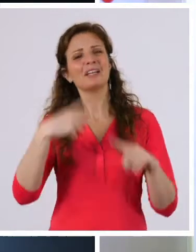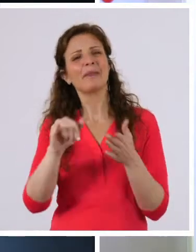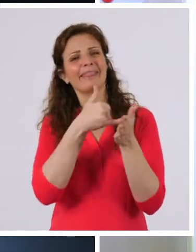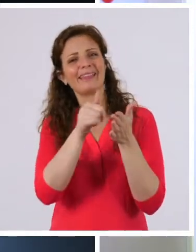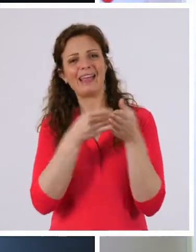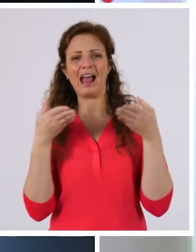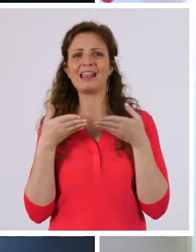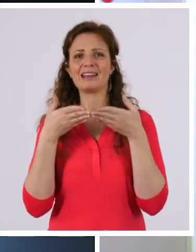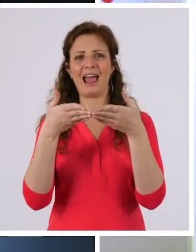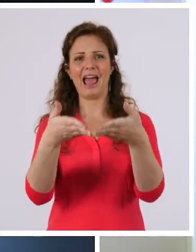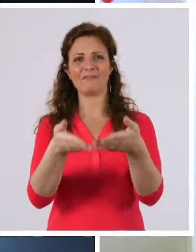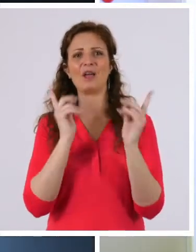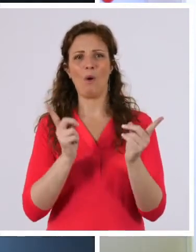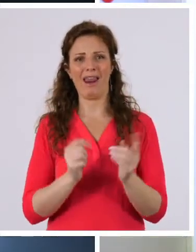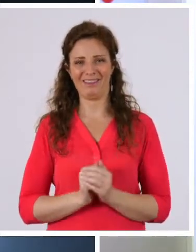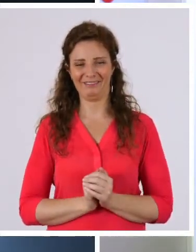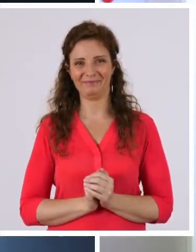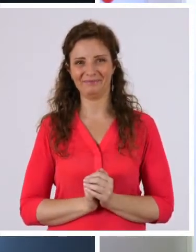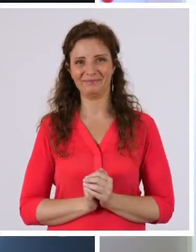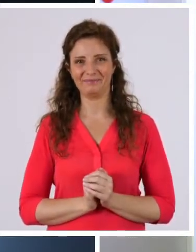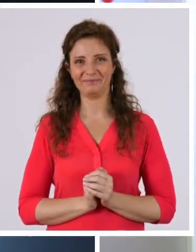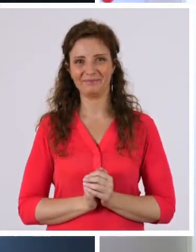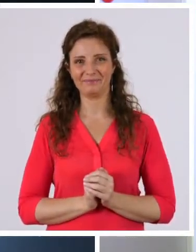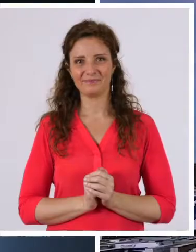These are the main features of this ship.